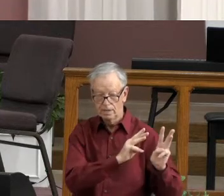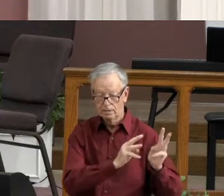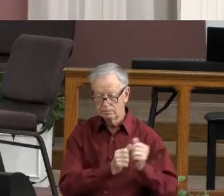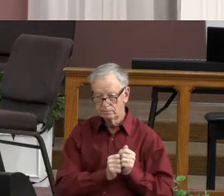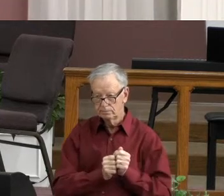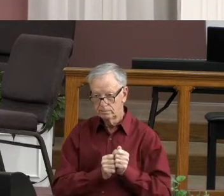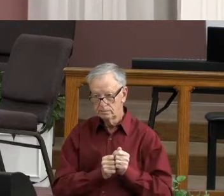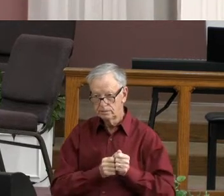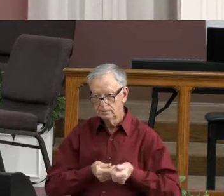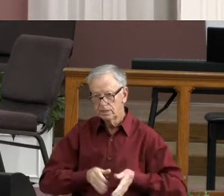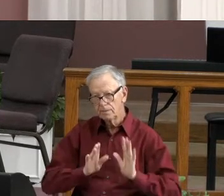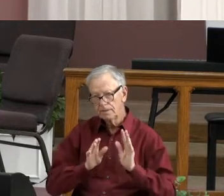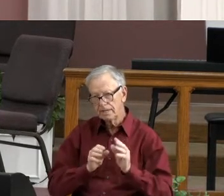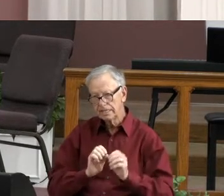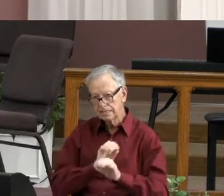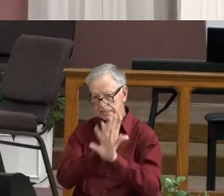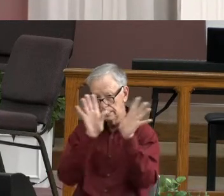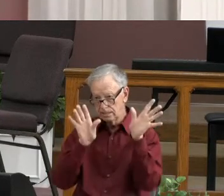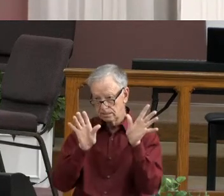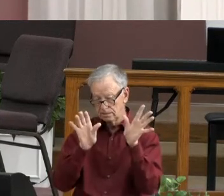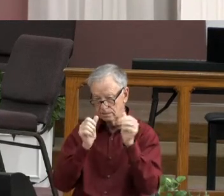And let me just be clear.